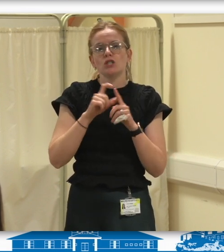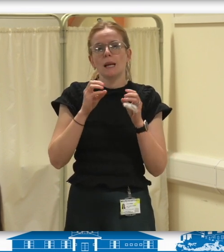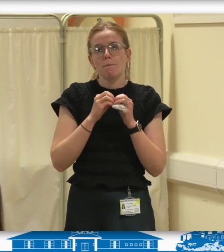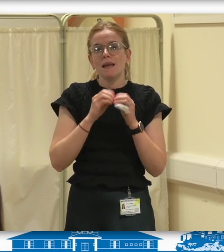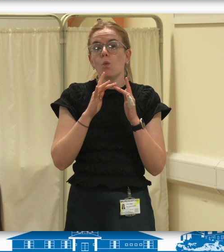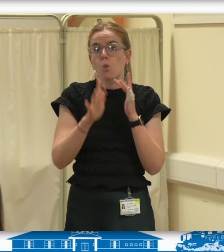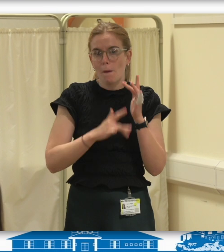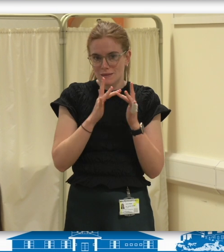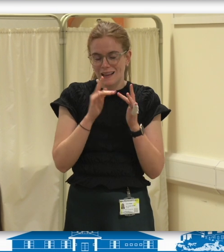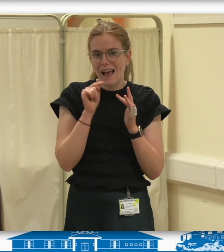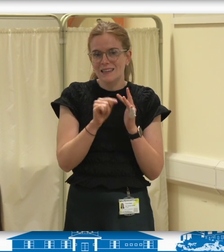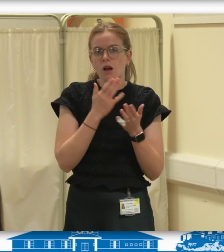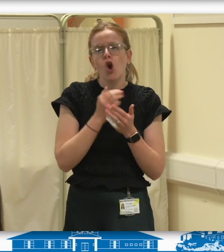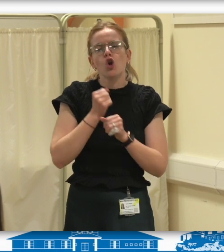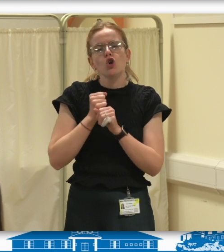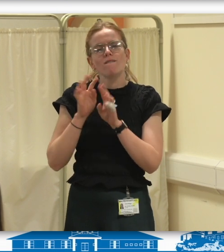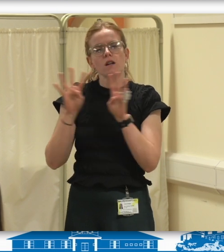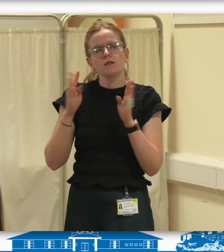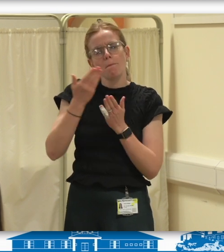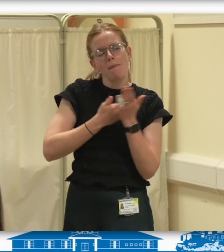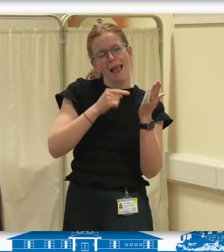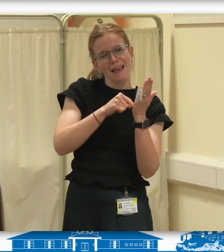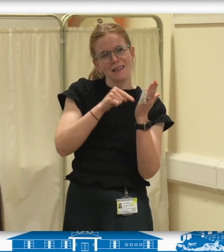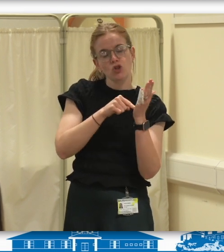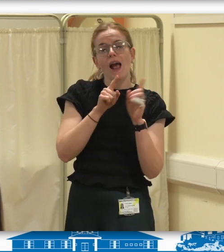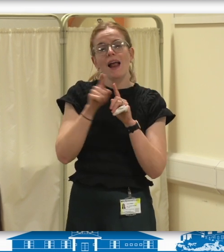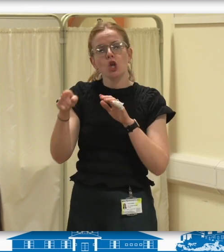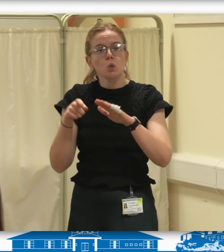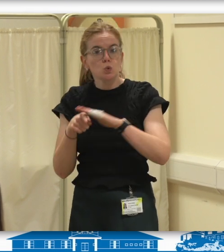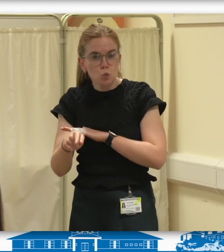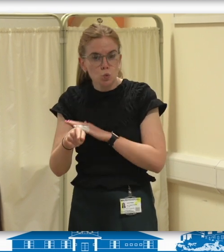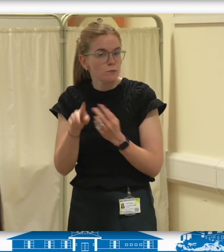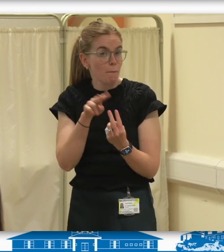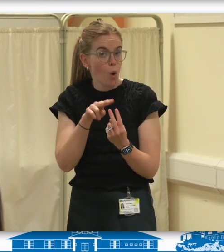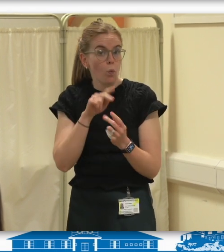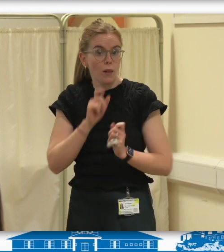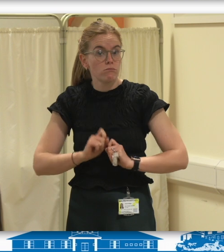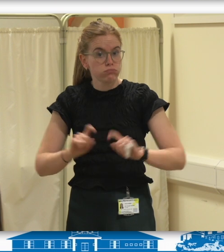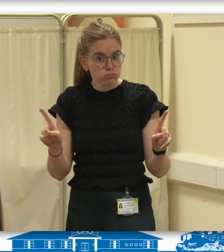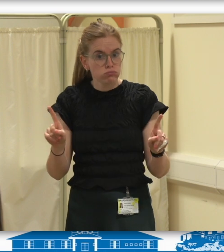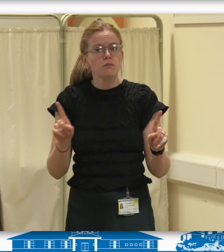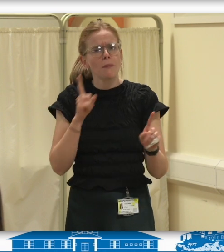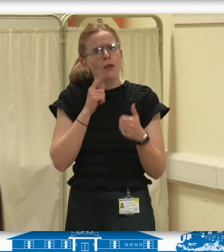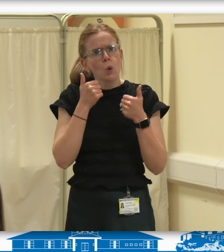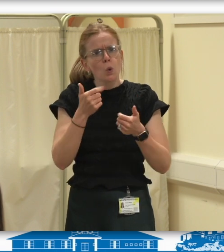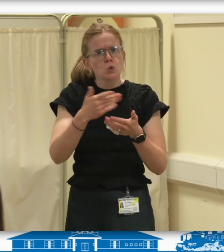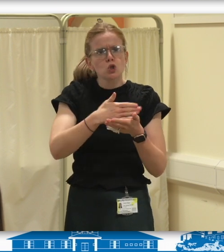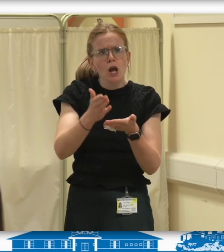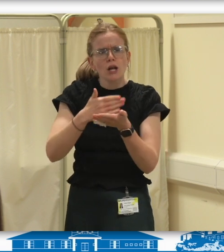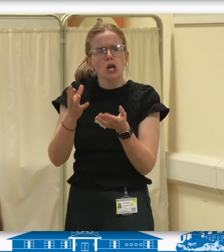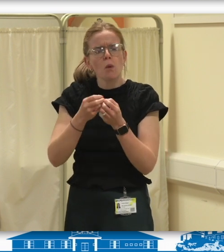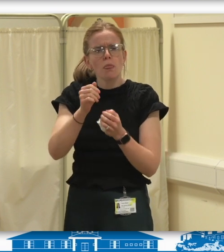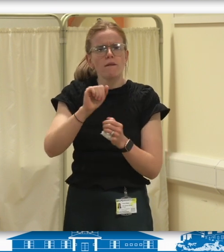governor's page. If you wanted to search for it, we'll also have it on YouTube because it's good to share with friends, family and